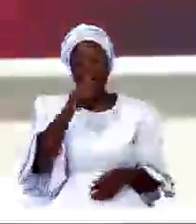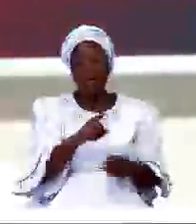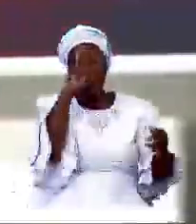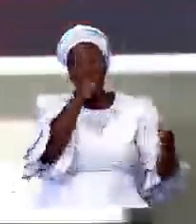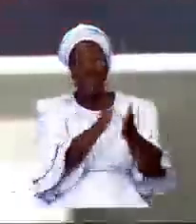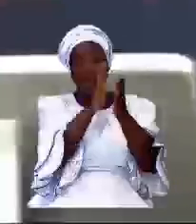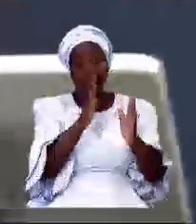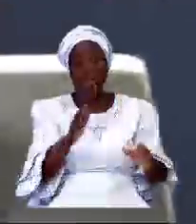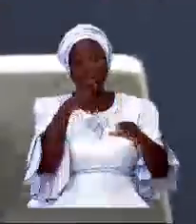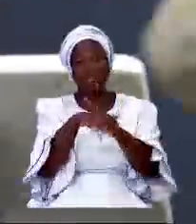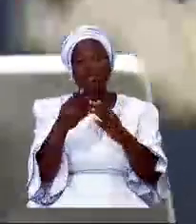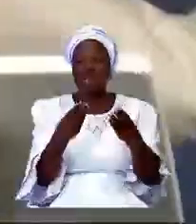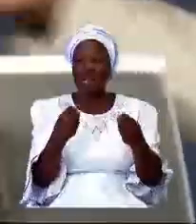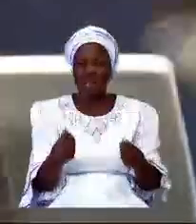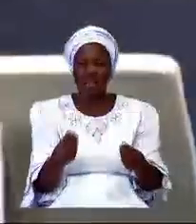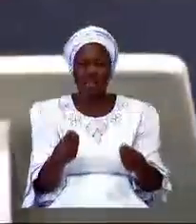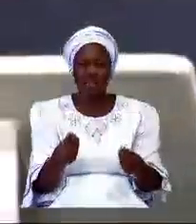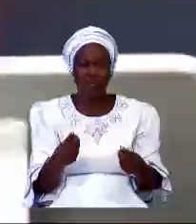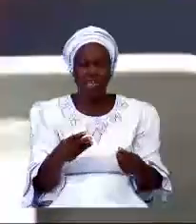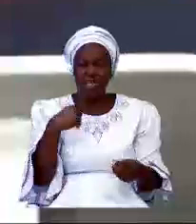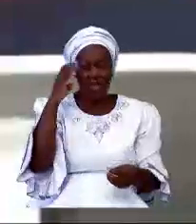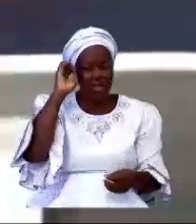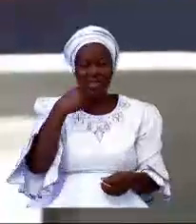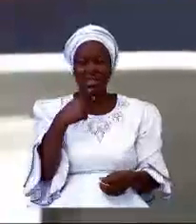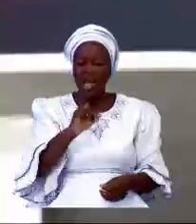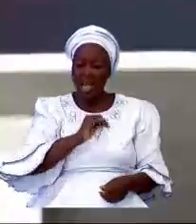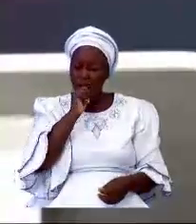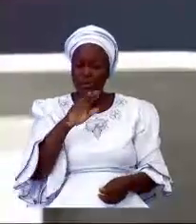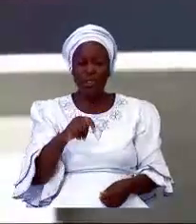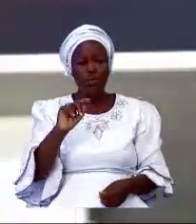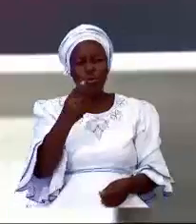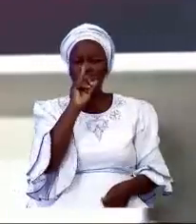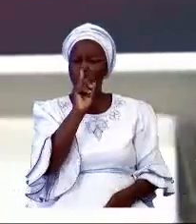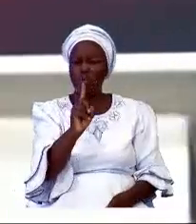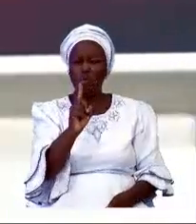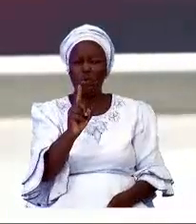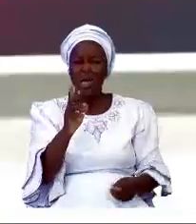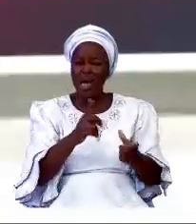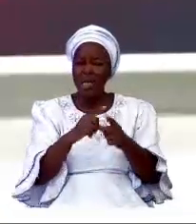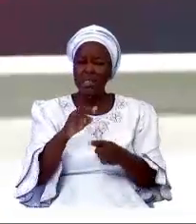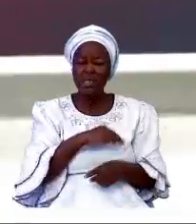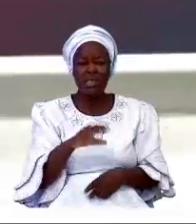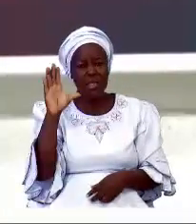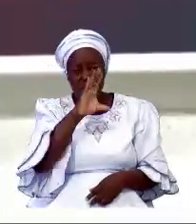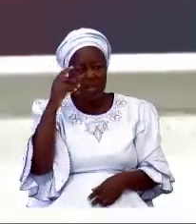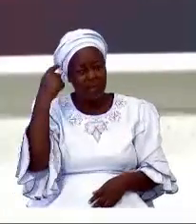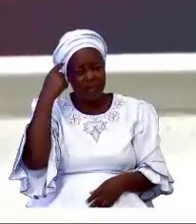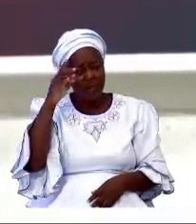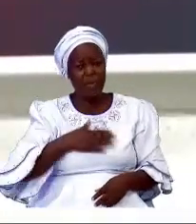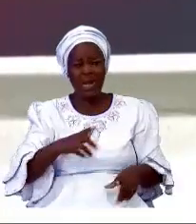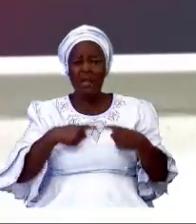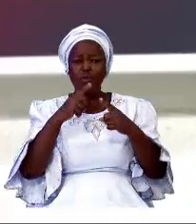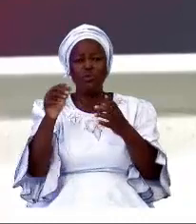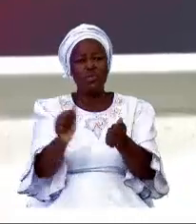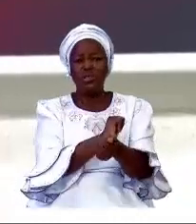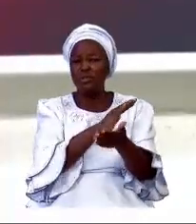any other believer in the land. He said, I am the only one, and